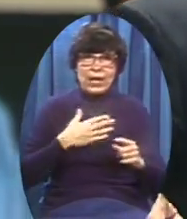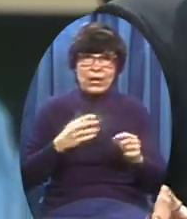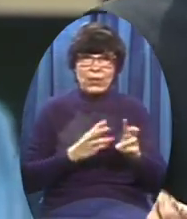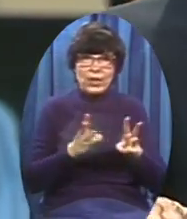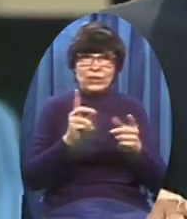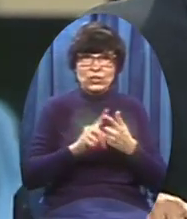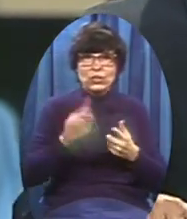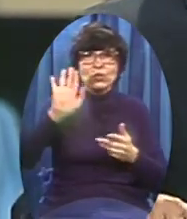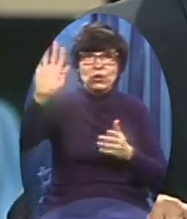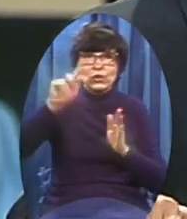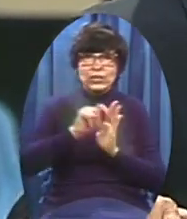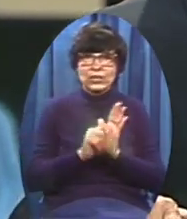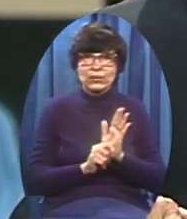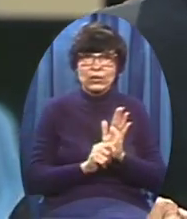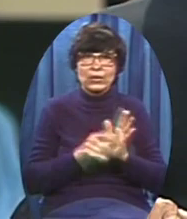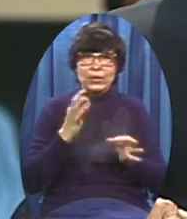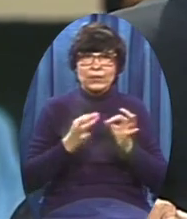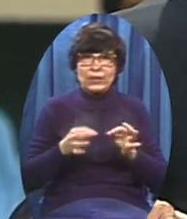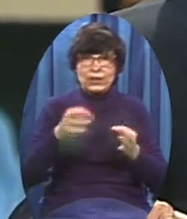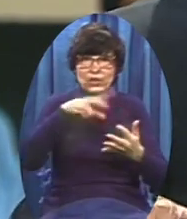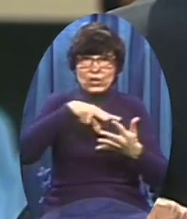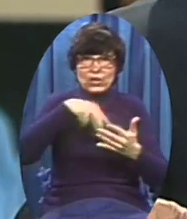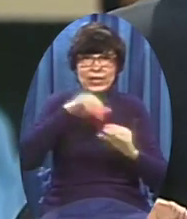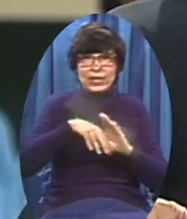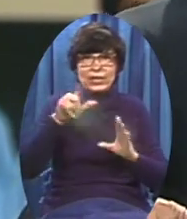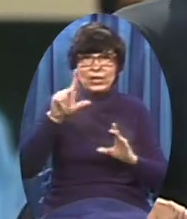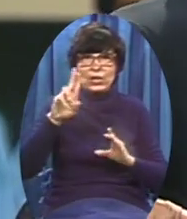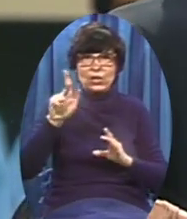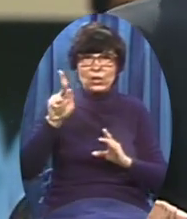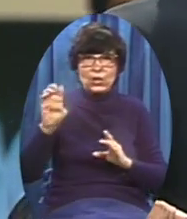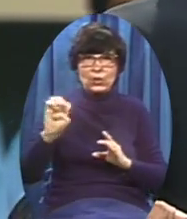the 15th chapter of the Gospel of Luke, you'll find that